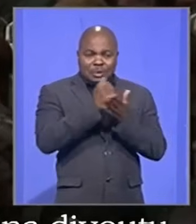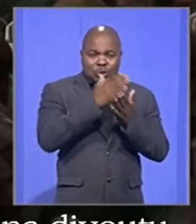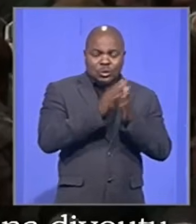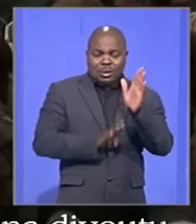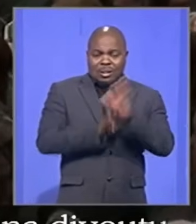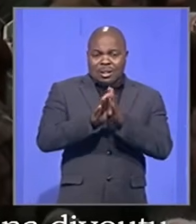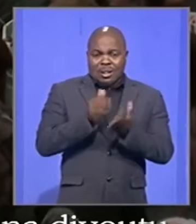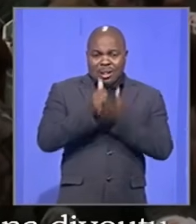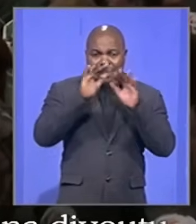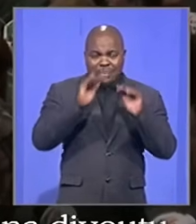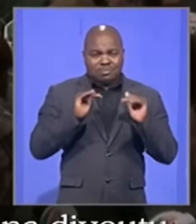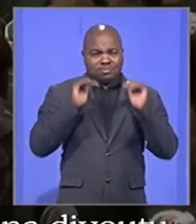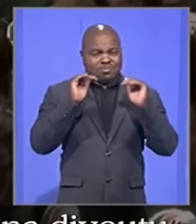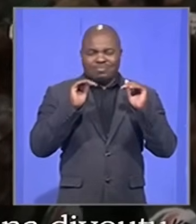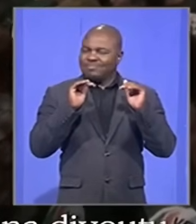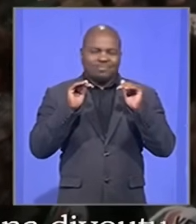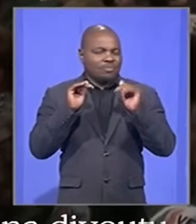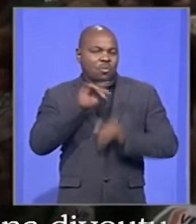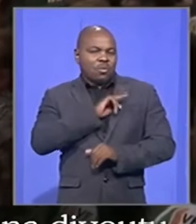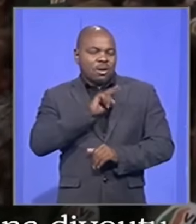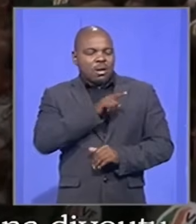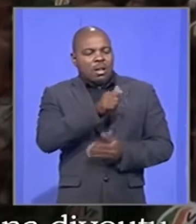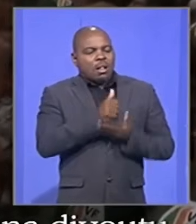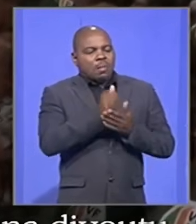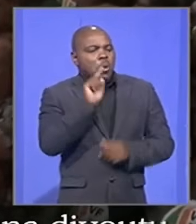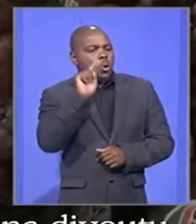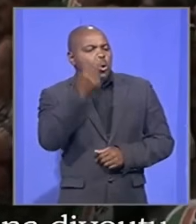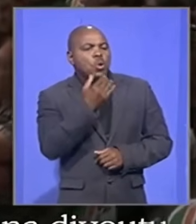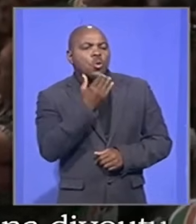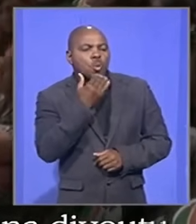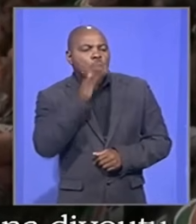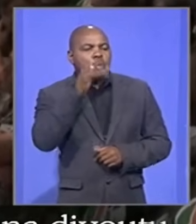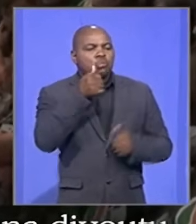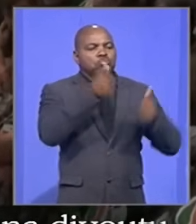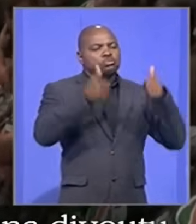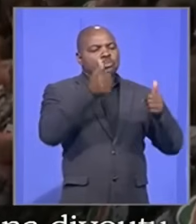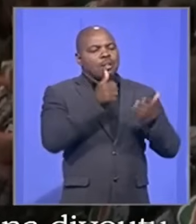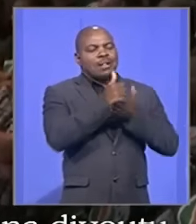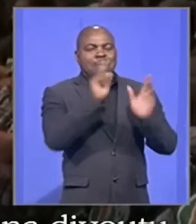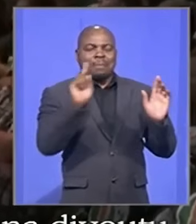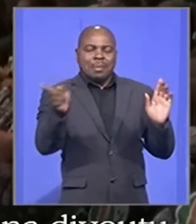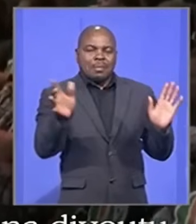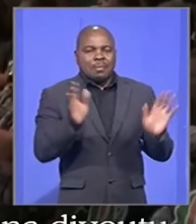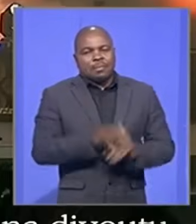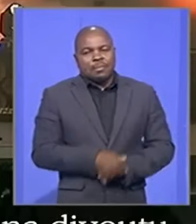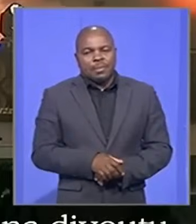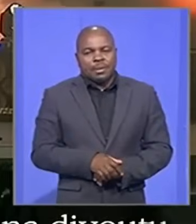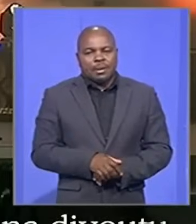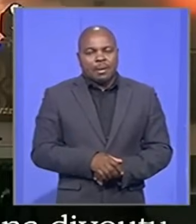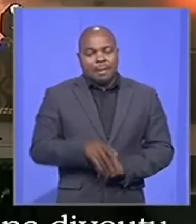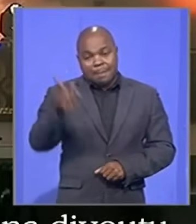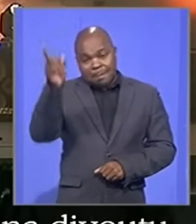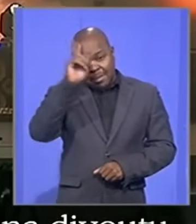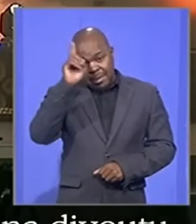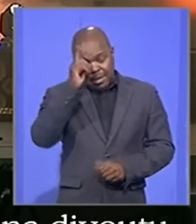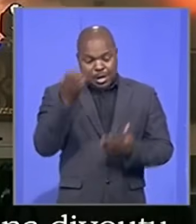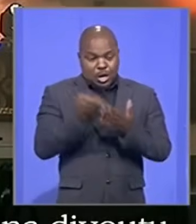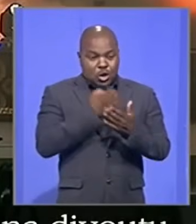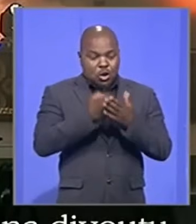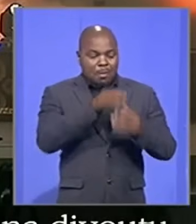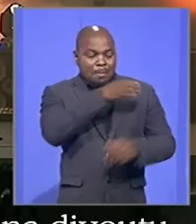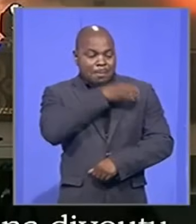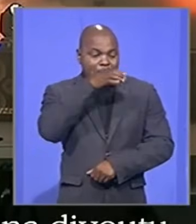setjhaba moo e bolelang hore e tswela molemo fela bao ba hlaletseng ka mahetla dipolotiking. Black economic empowerment is